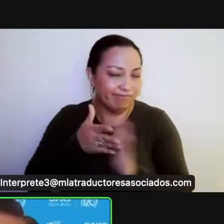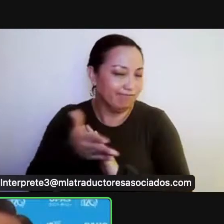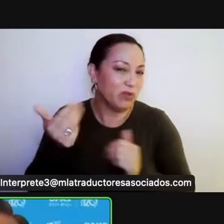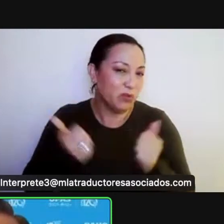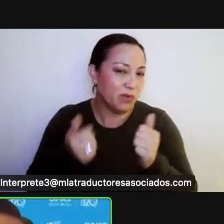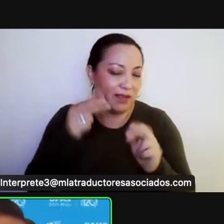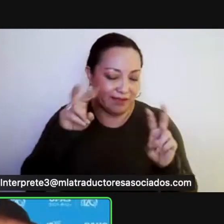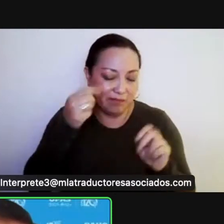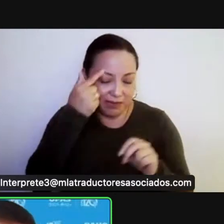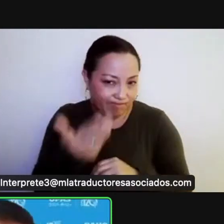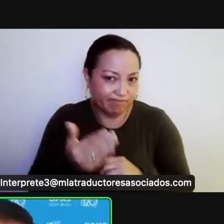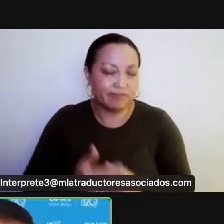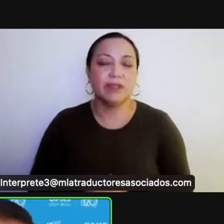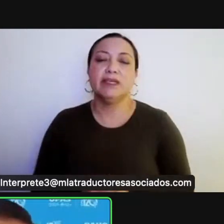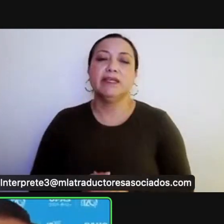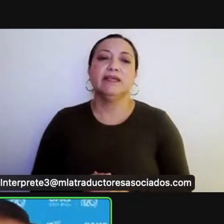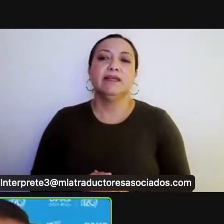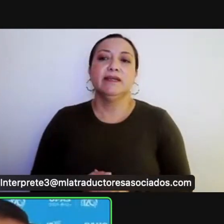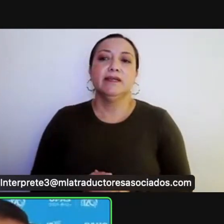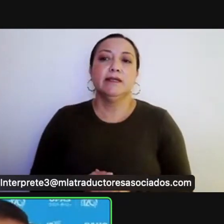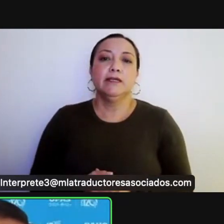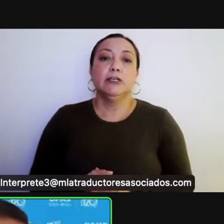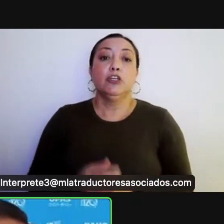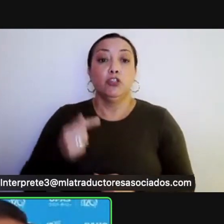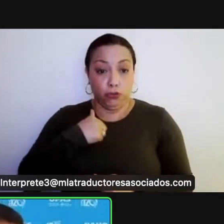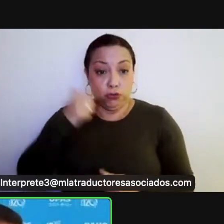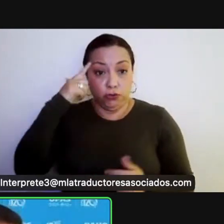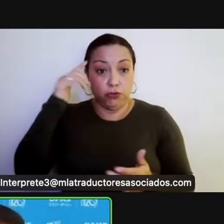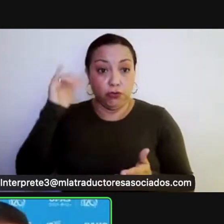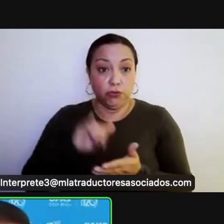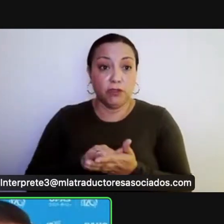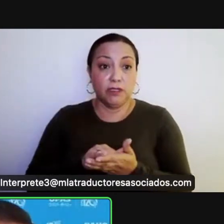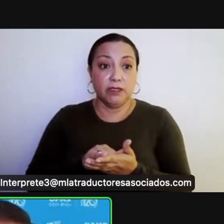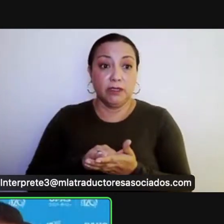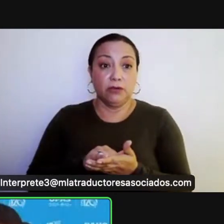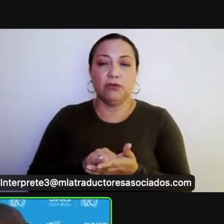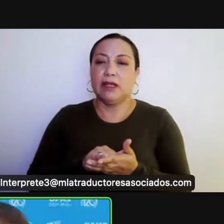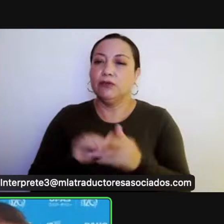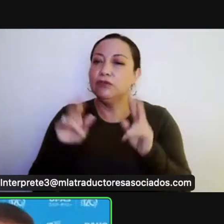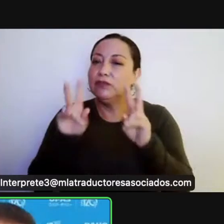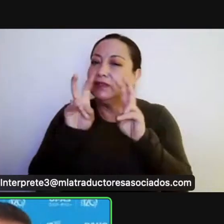me. I think that